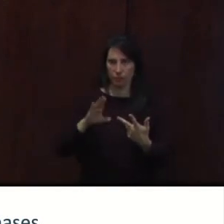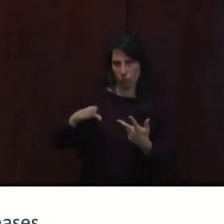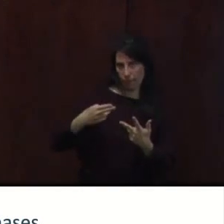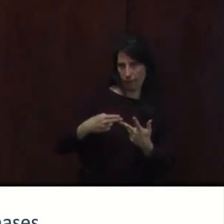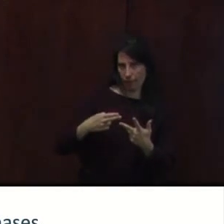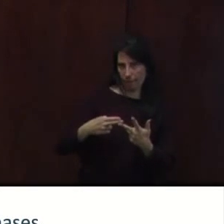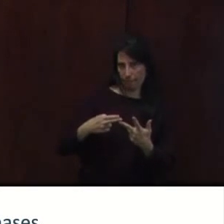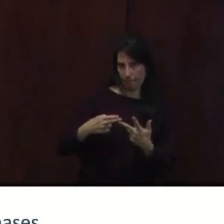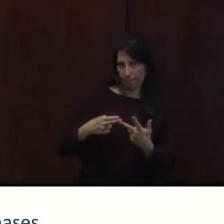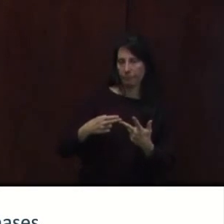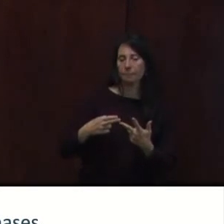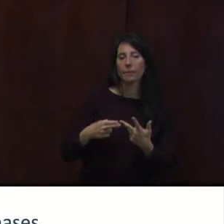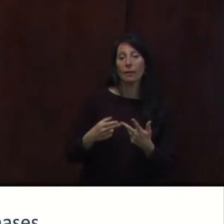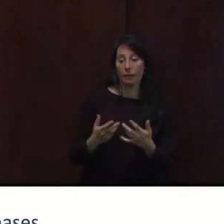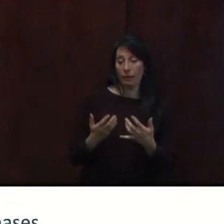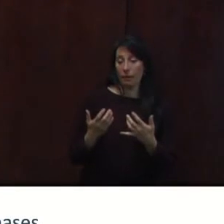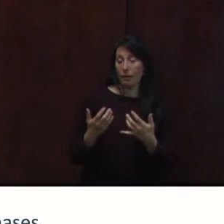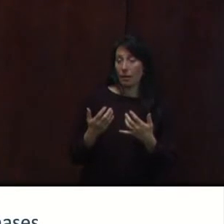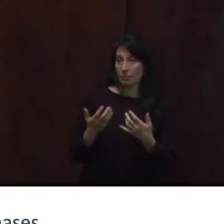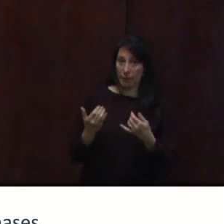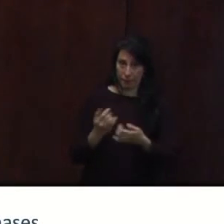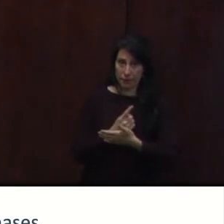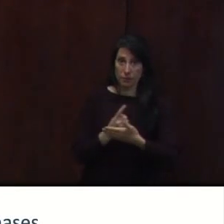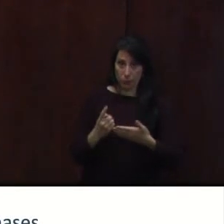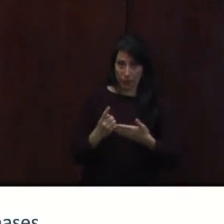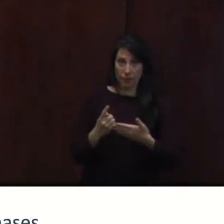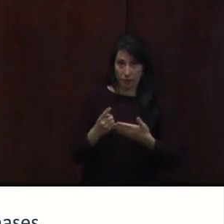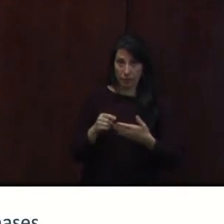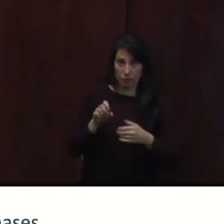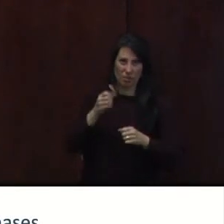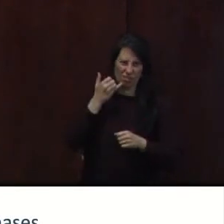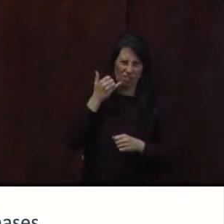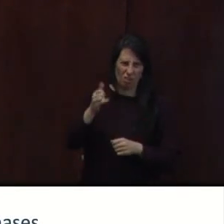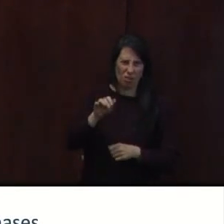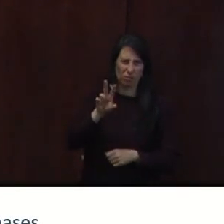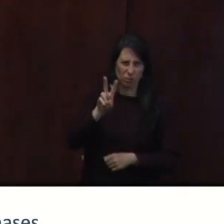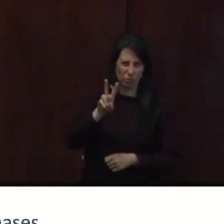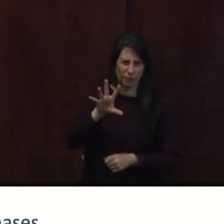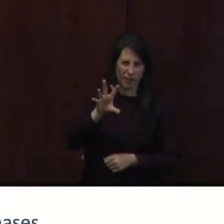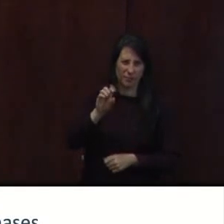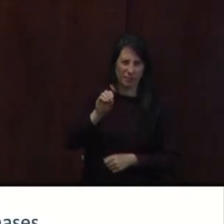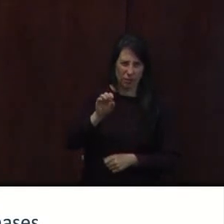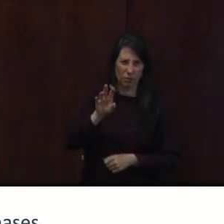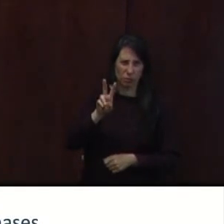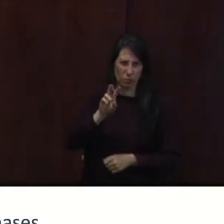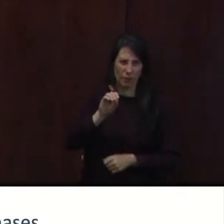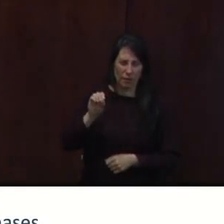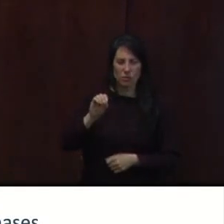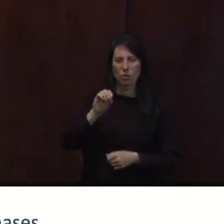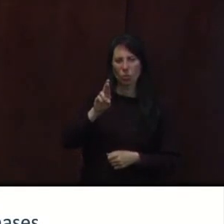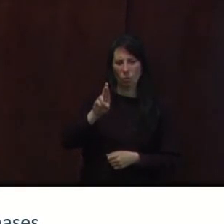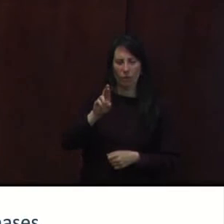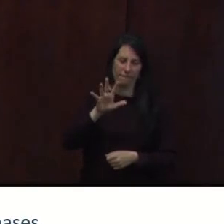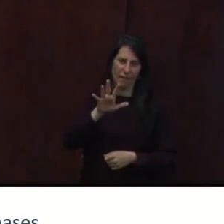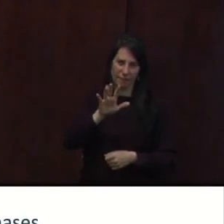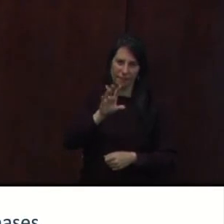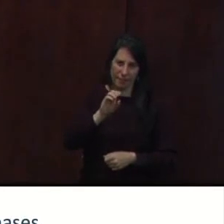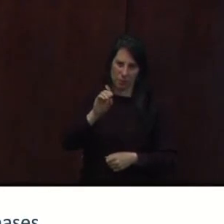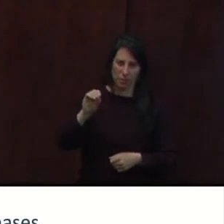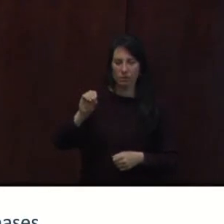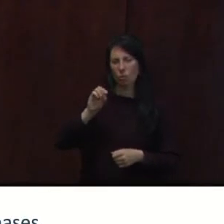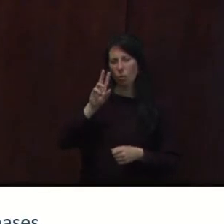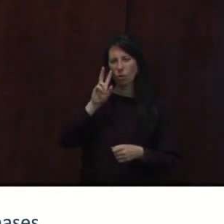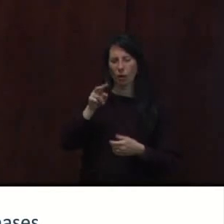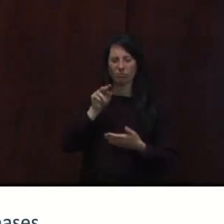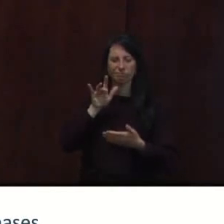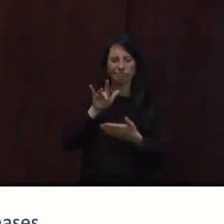launched this week, folks will be able to call the 250-5000 or visit buncombeready.org to put themselves on the list or